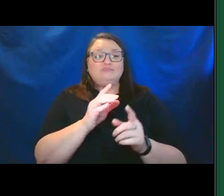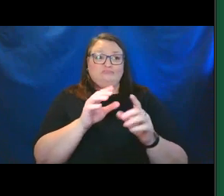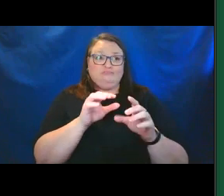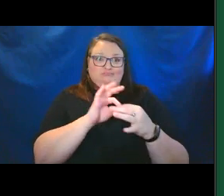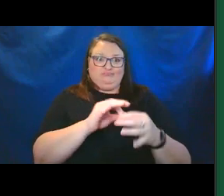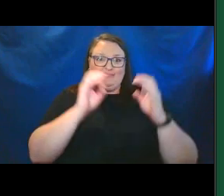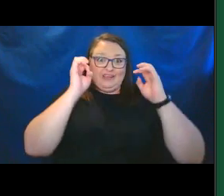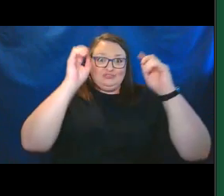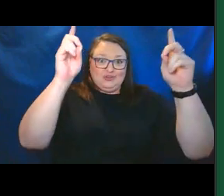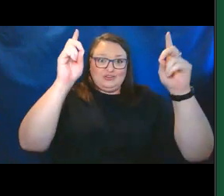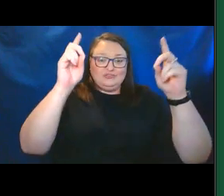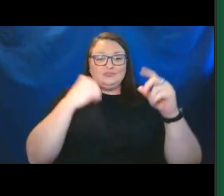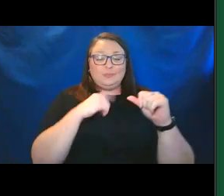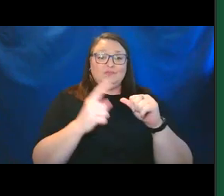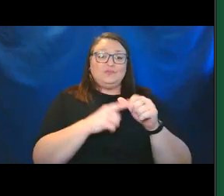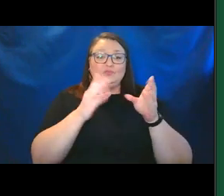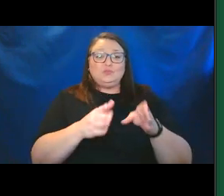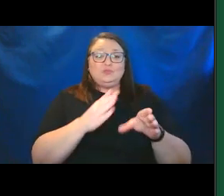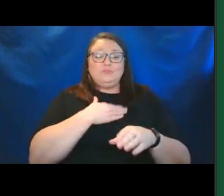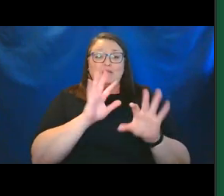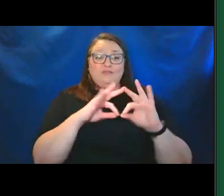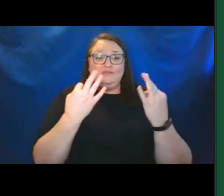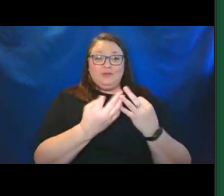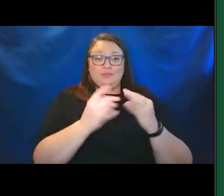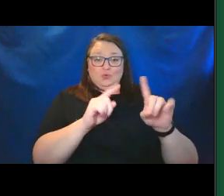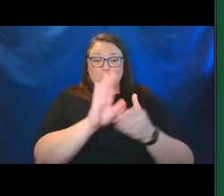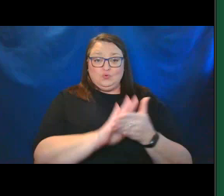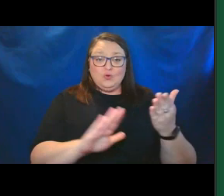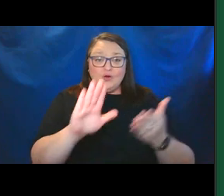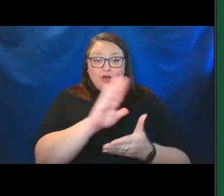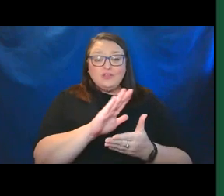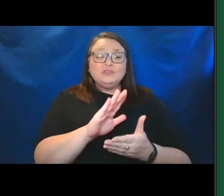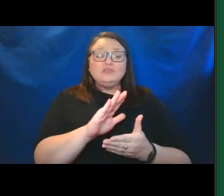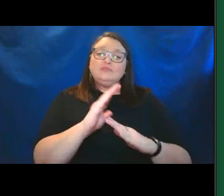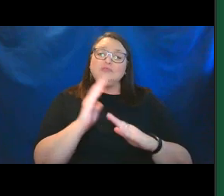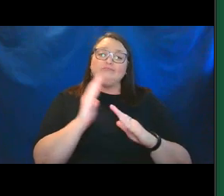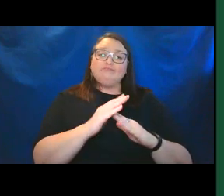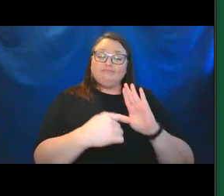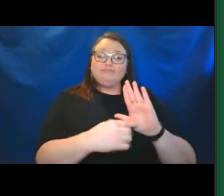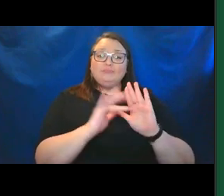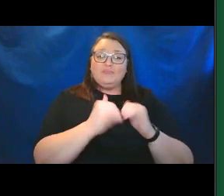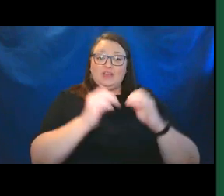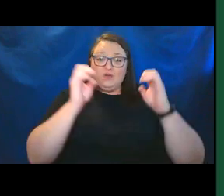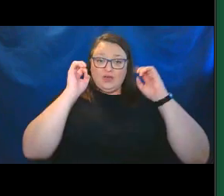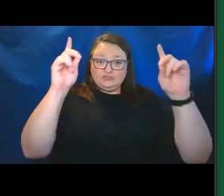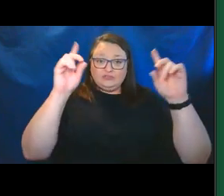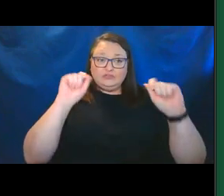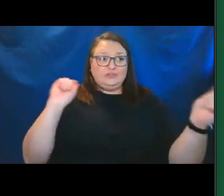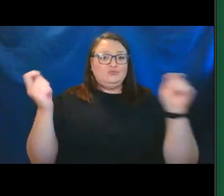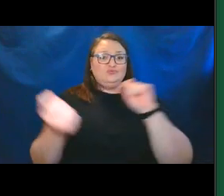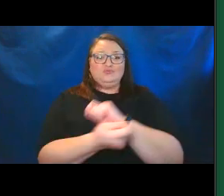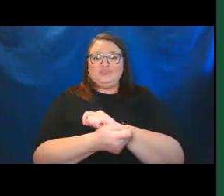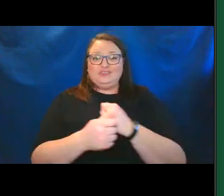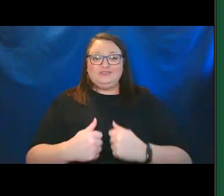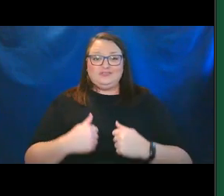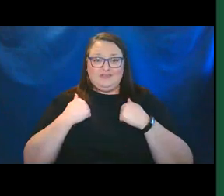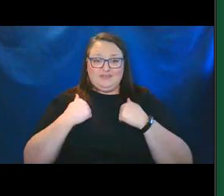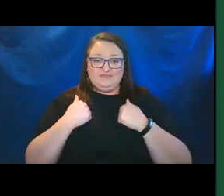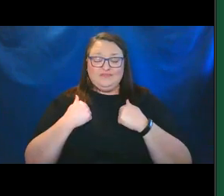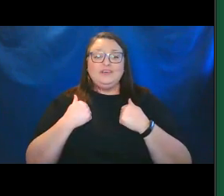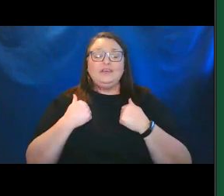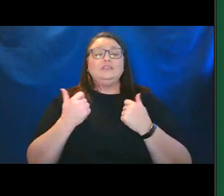education. I'm the first one in my family to go to college and a very prime example of how education can change a life. So I went